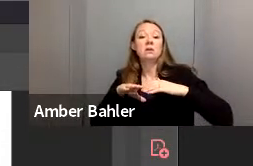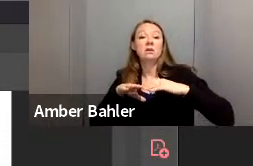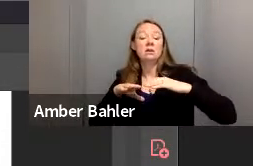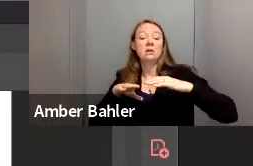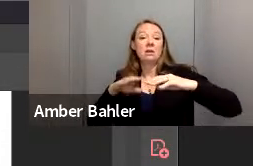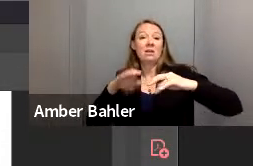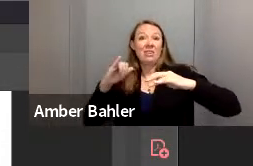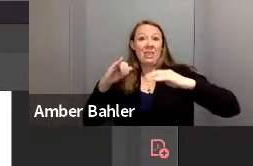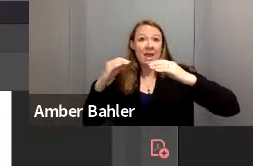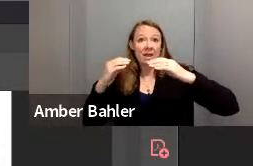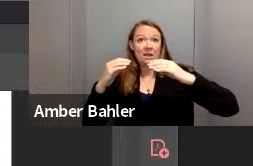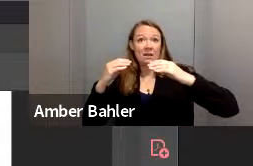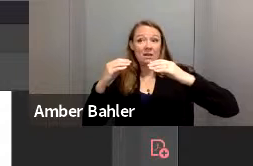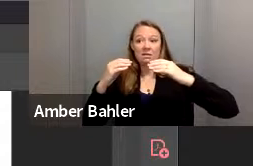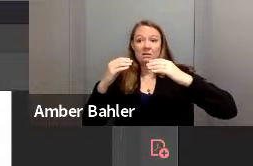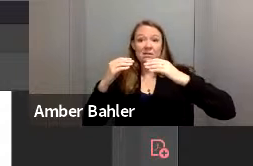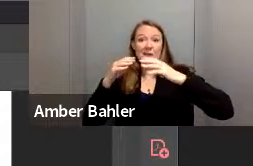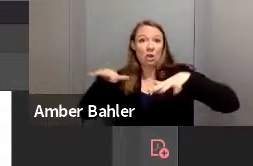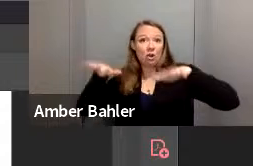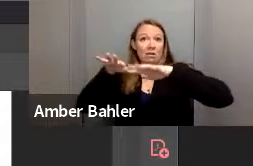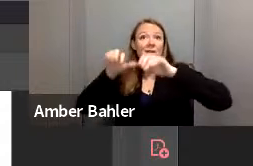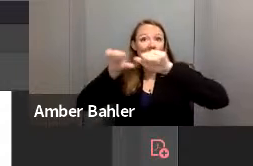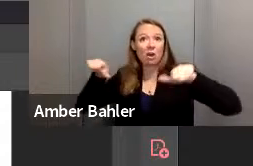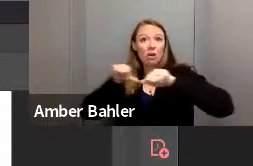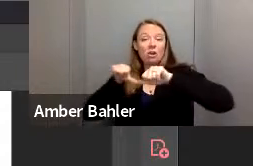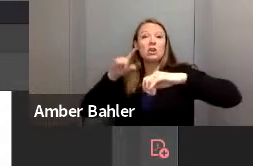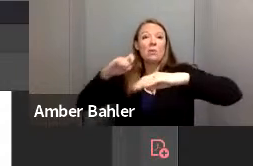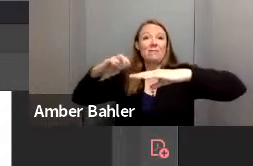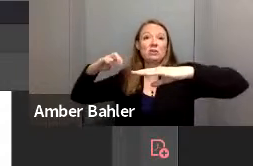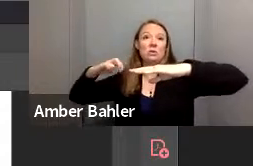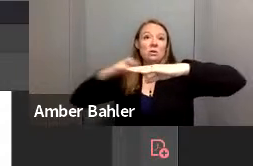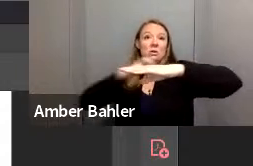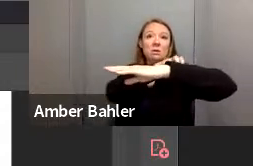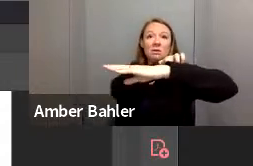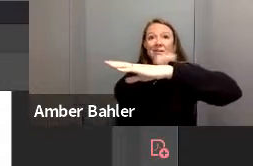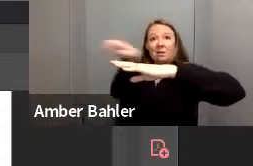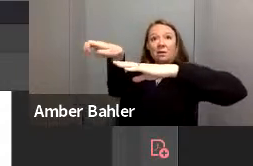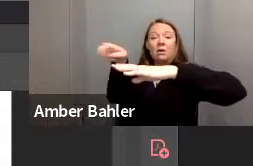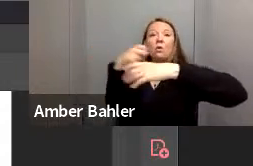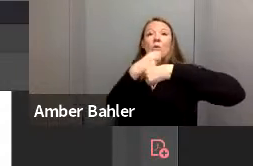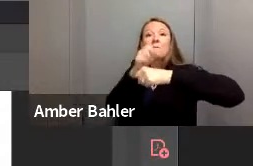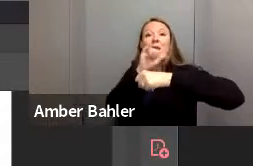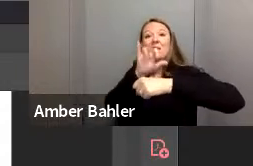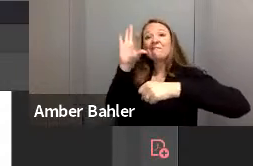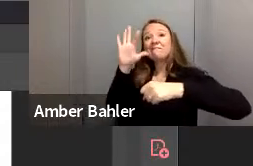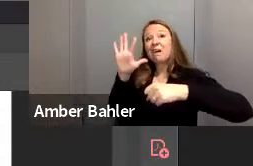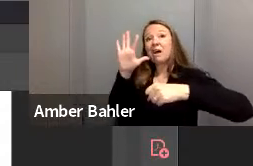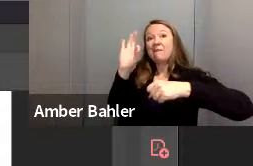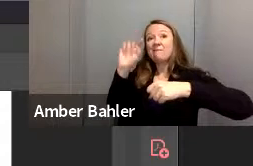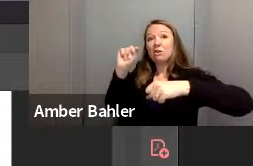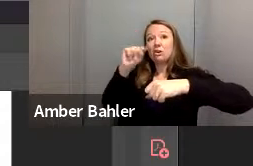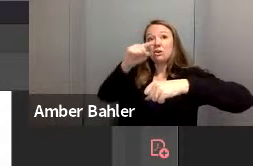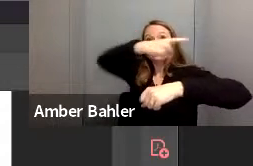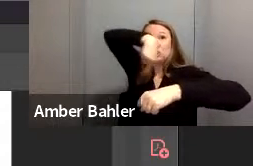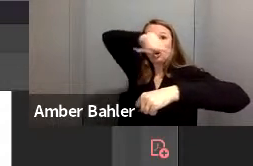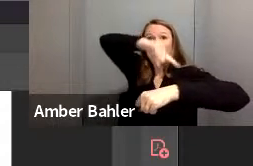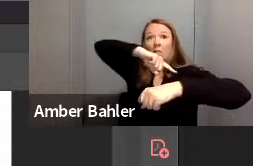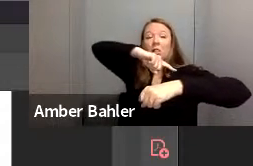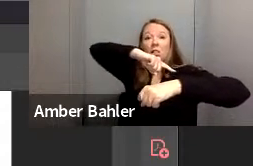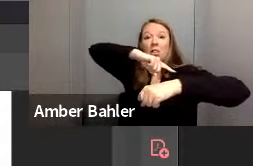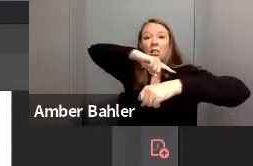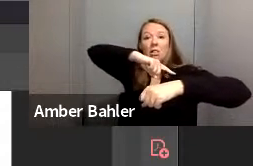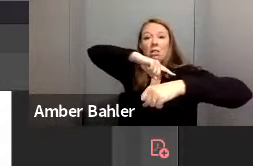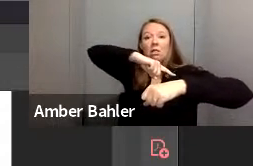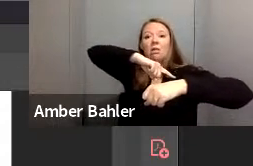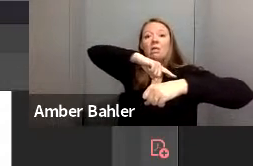turn around, we actually made that 5-foot circle as required by the